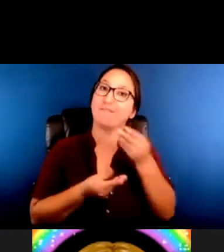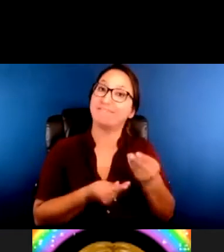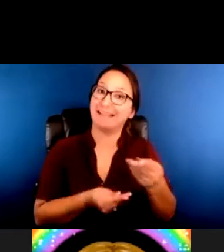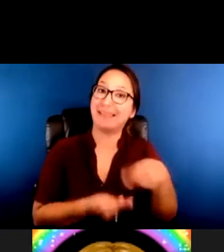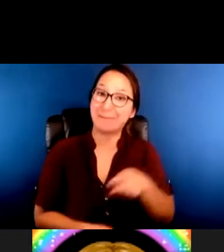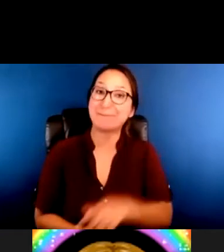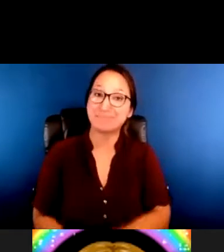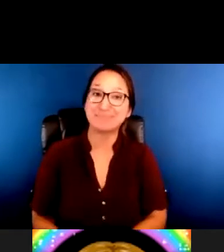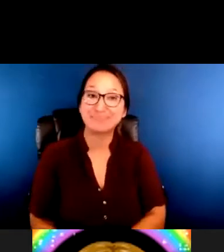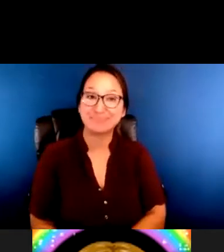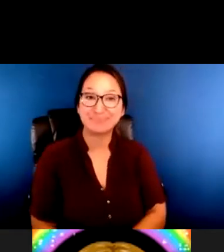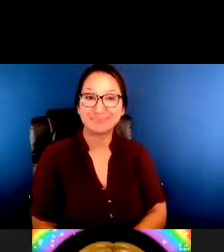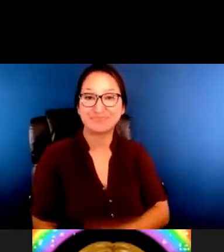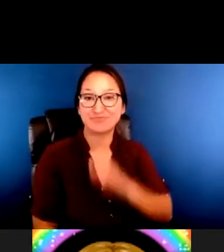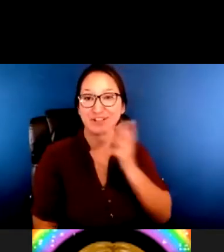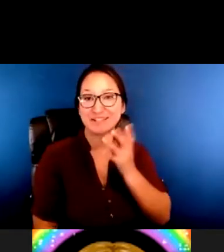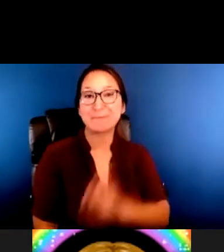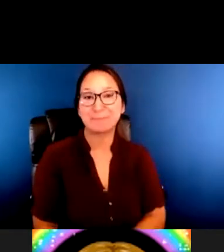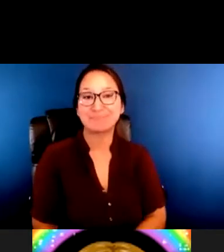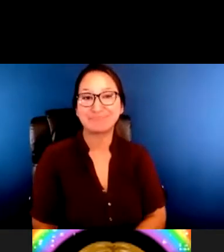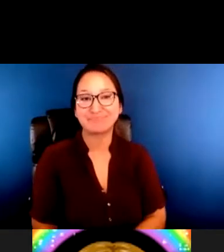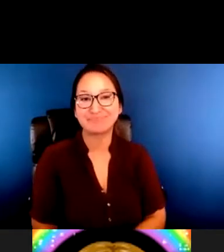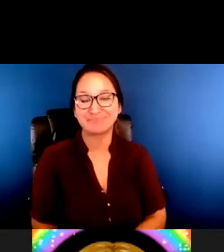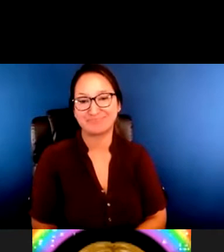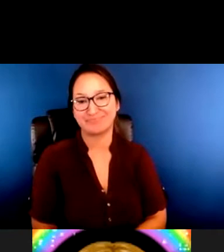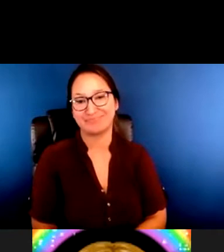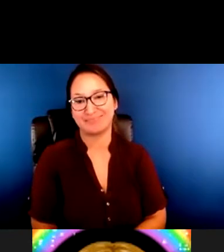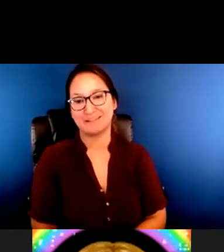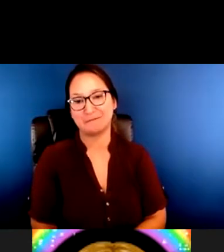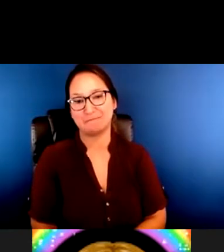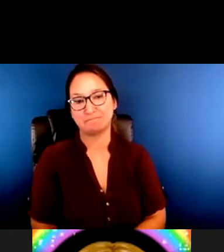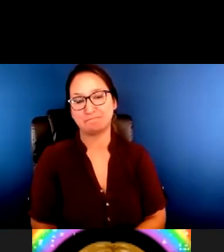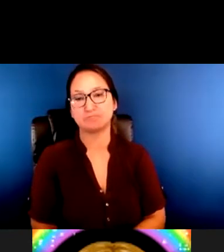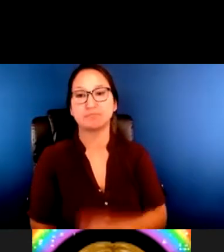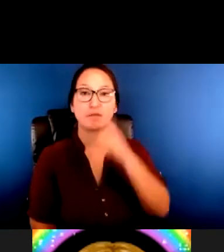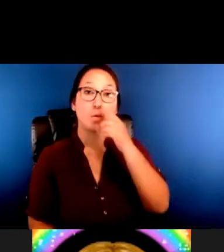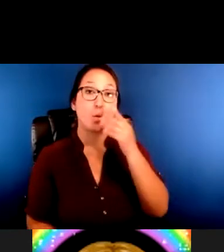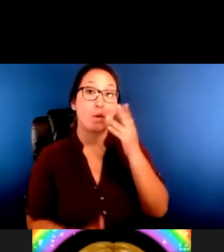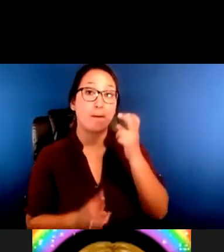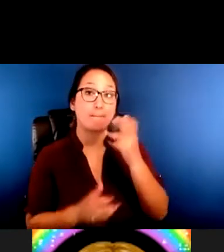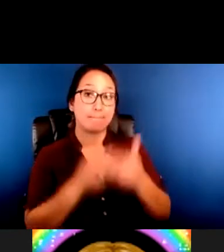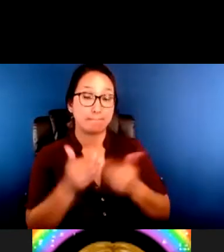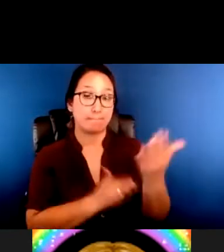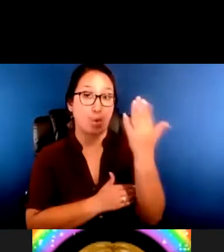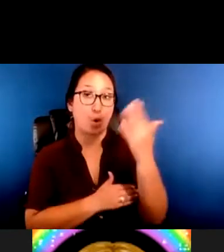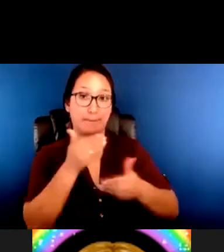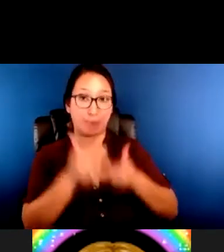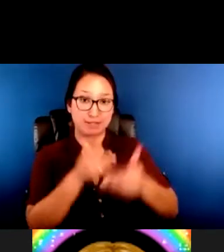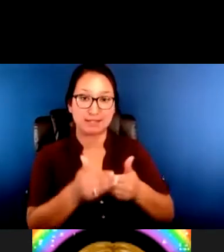So it's pretty awesome. As far as morning processes, Ms. Payne, if you